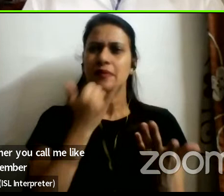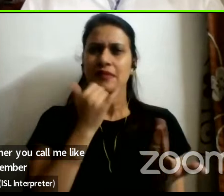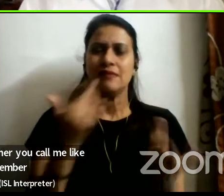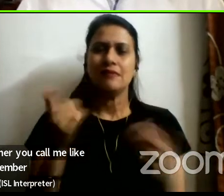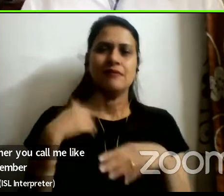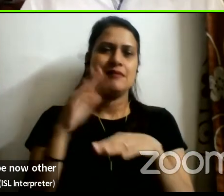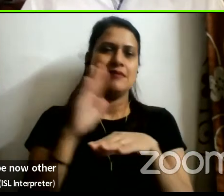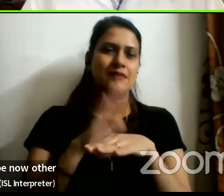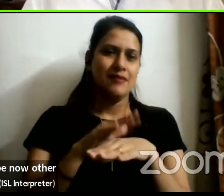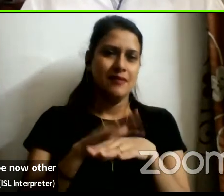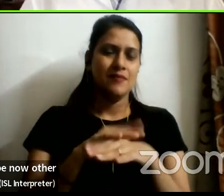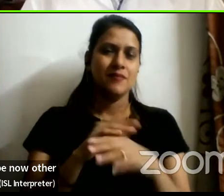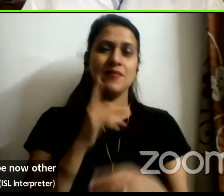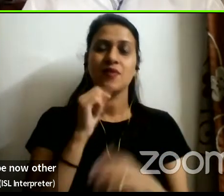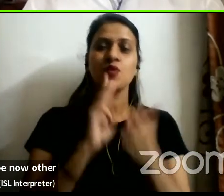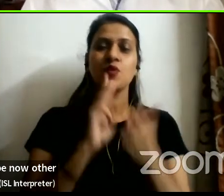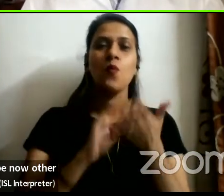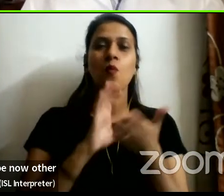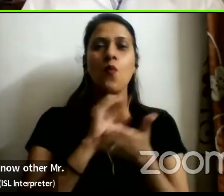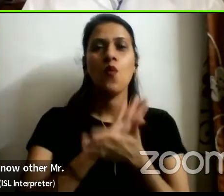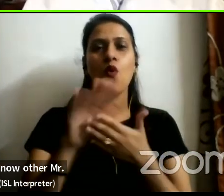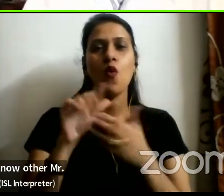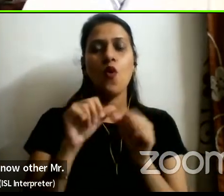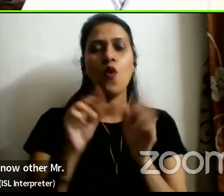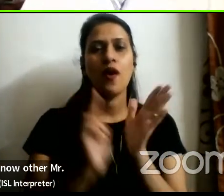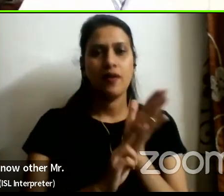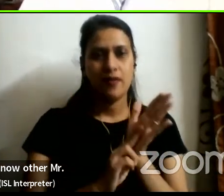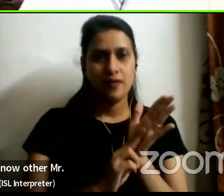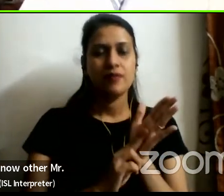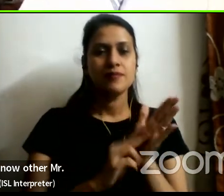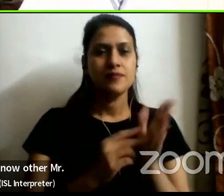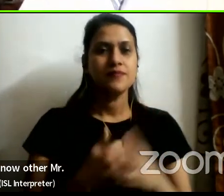other Mr. Mohan's dissent, but one of the two, they say that